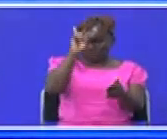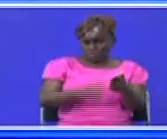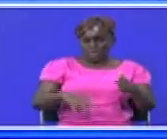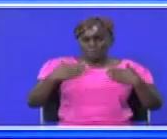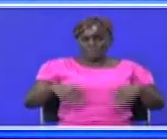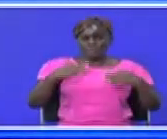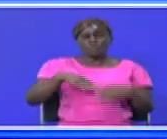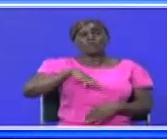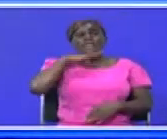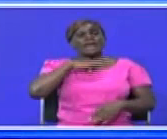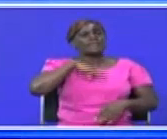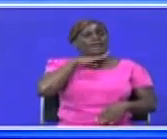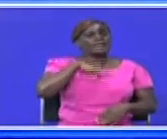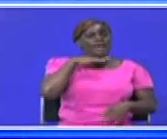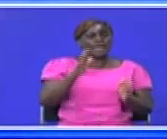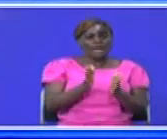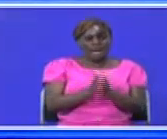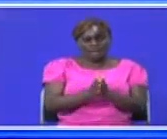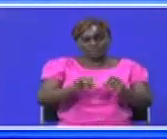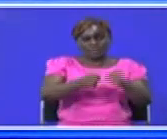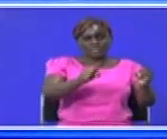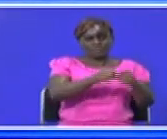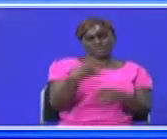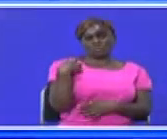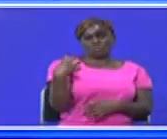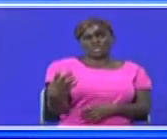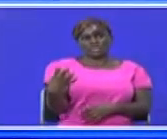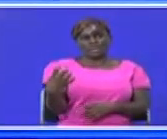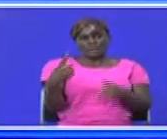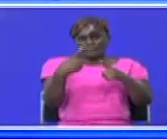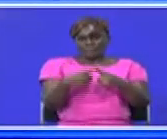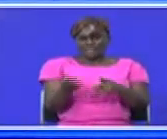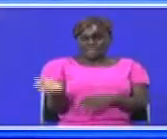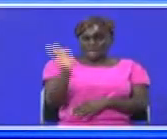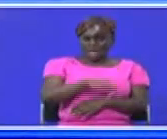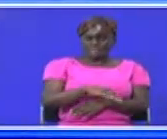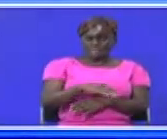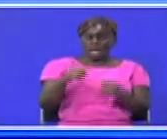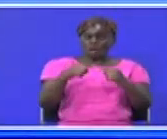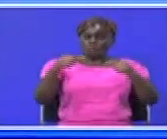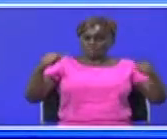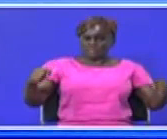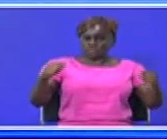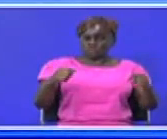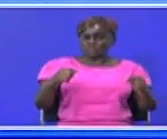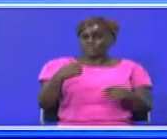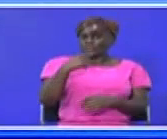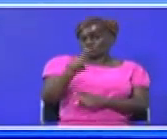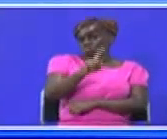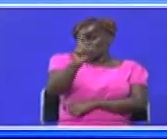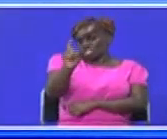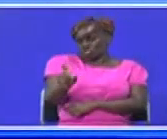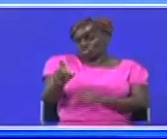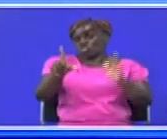lives, injuries and destruction of property. But in a quick rejoinder, the opposition coalition court questioned